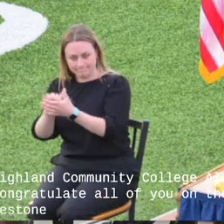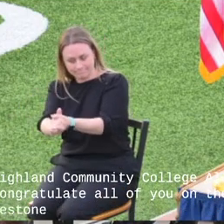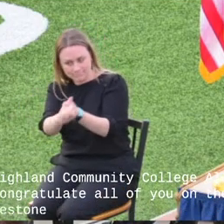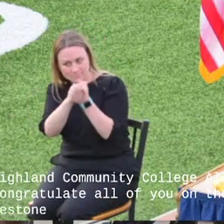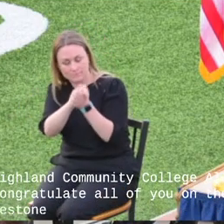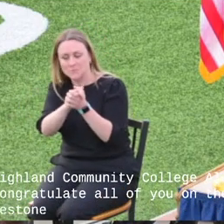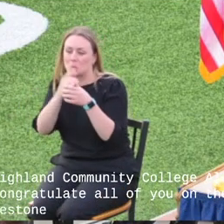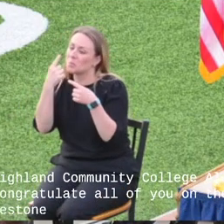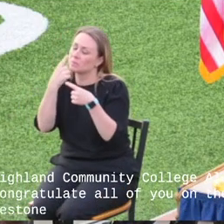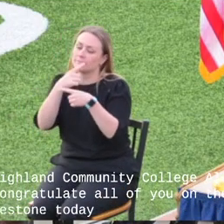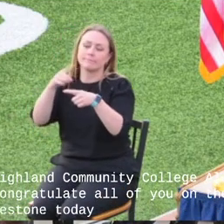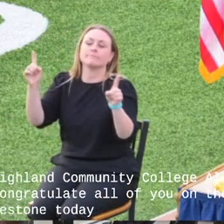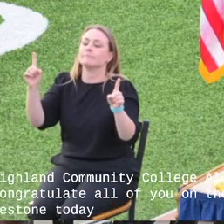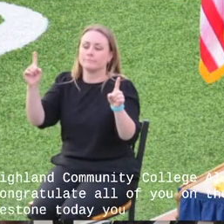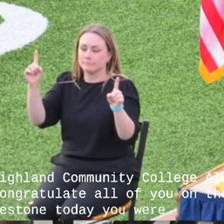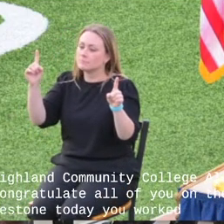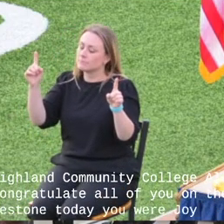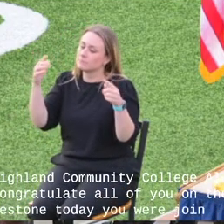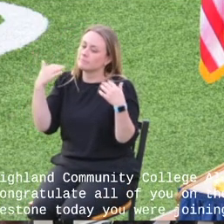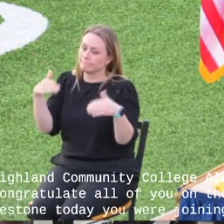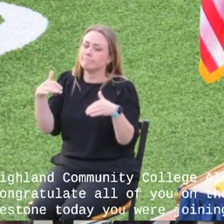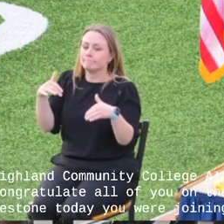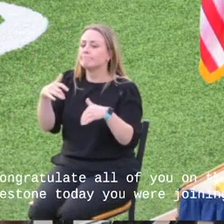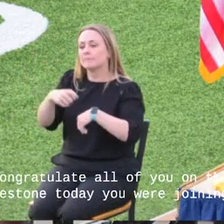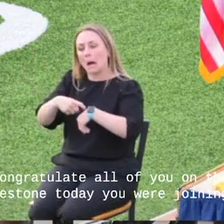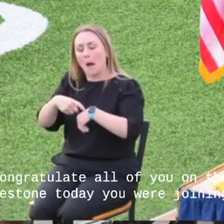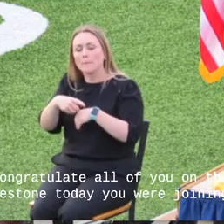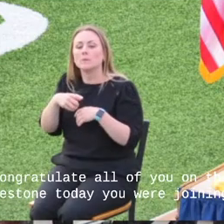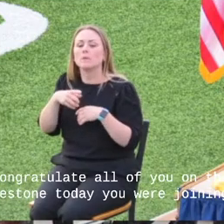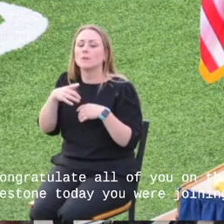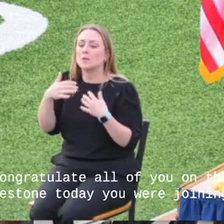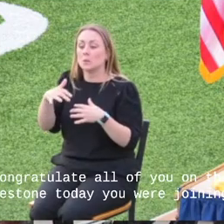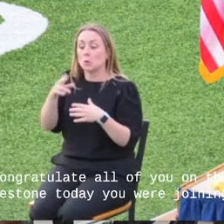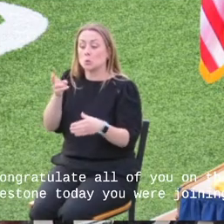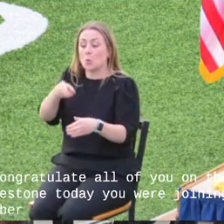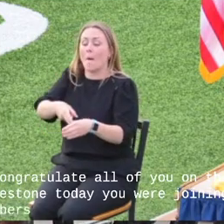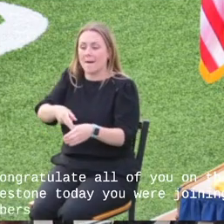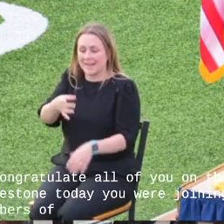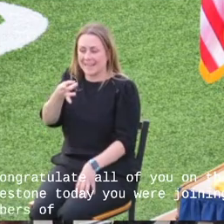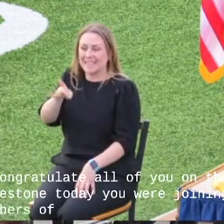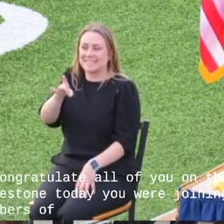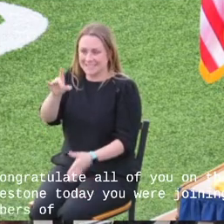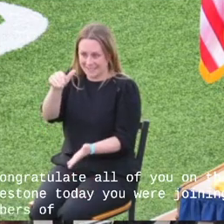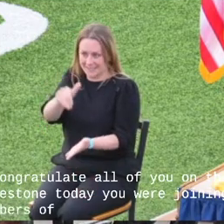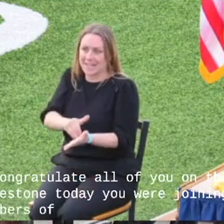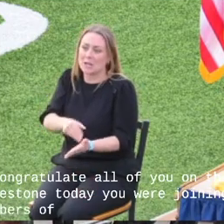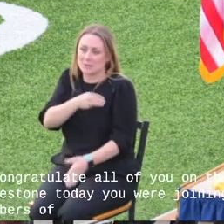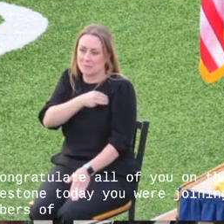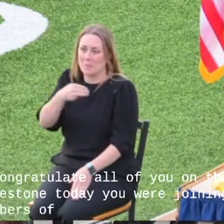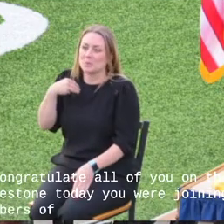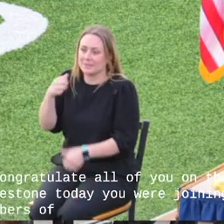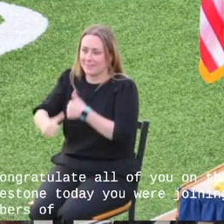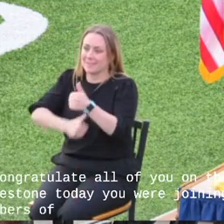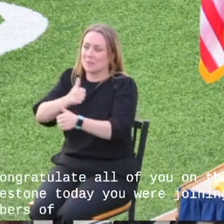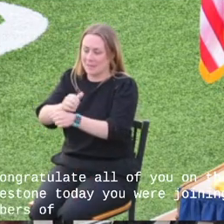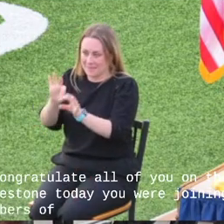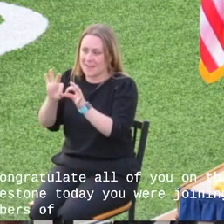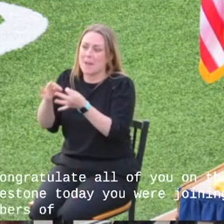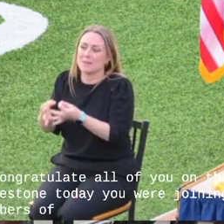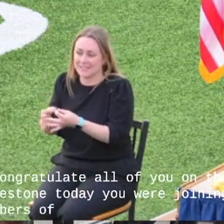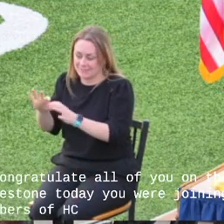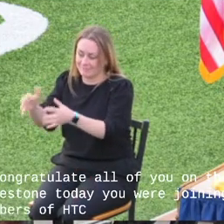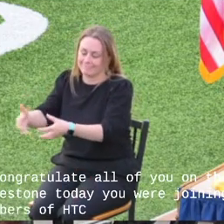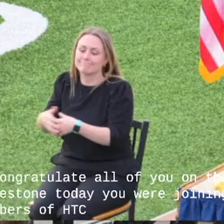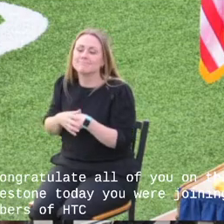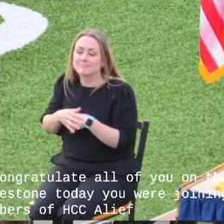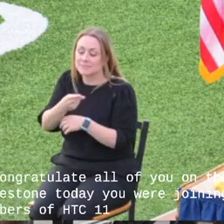milestone. Today, you are joining more than 18,000 members of our alumni family.